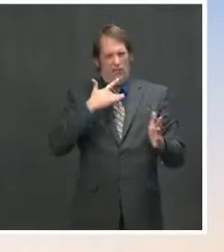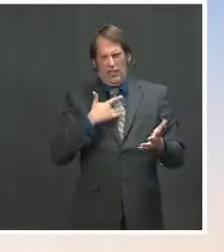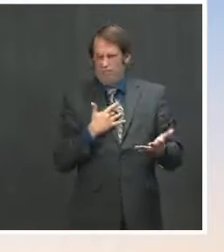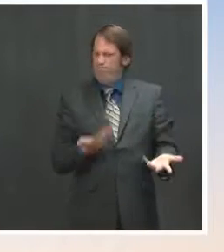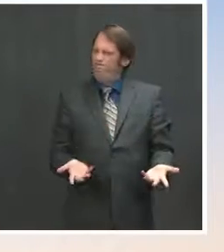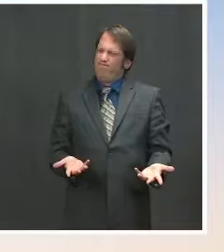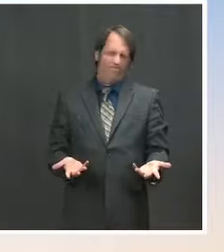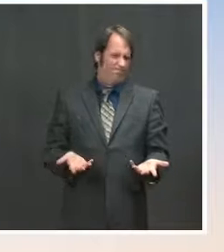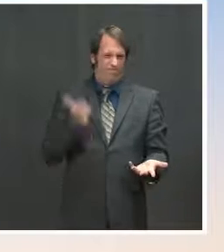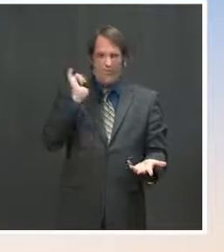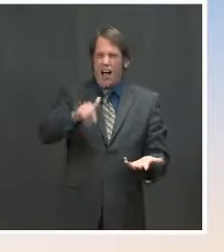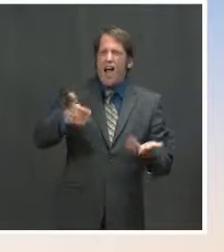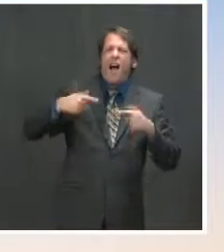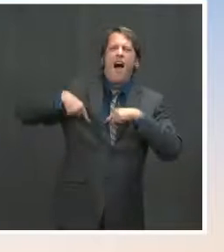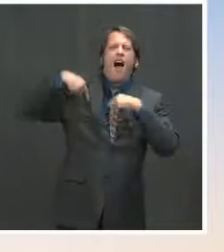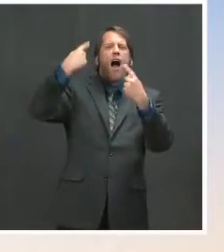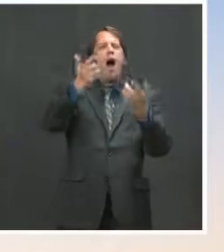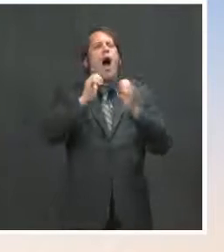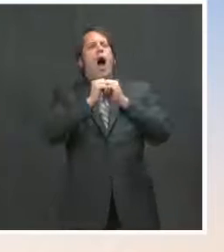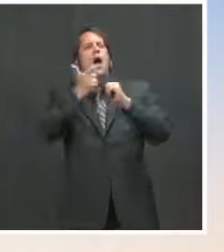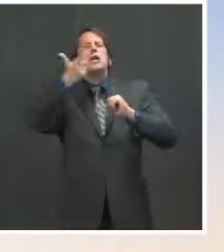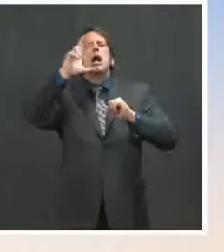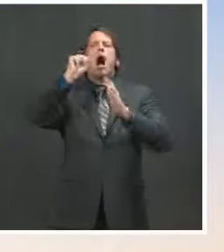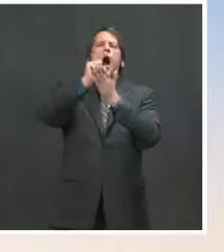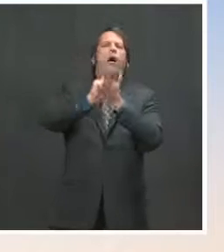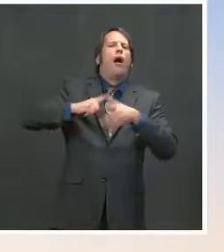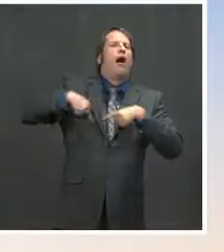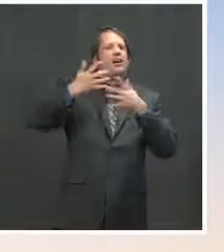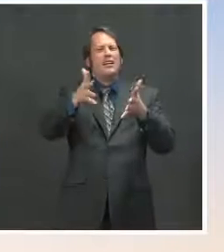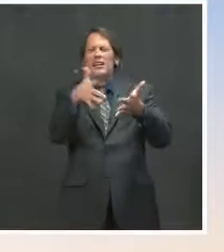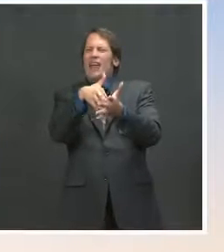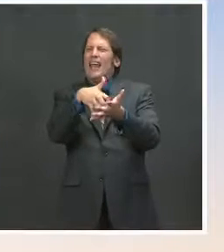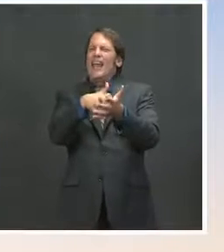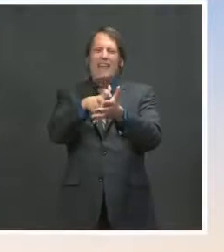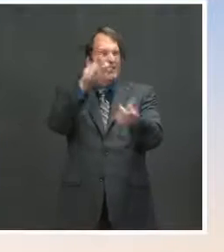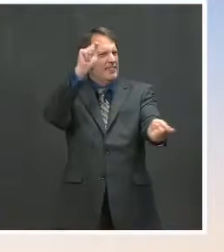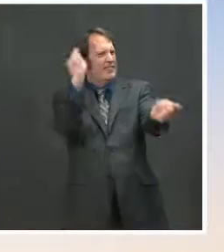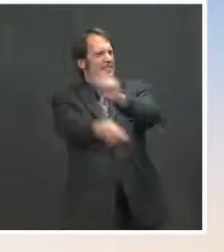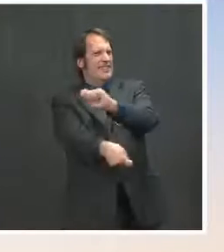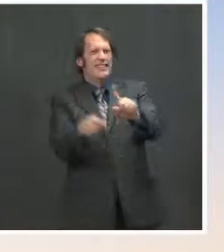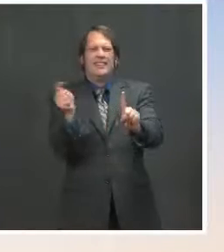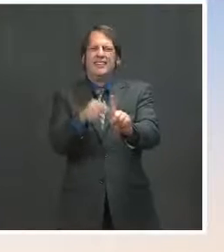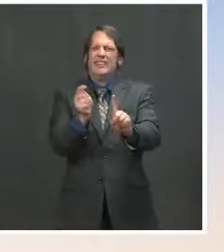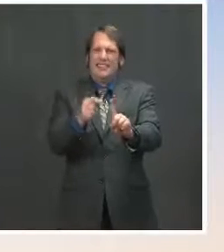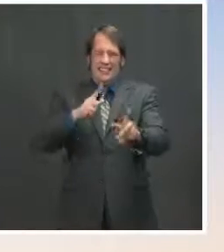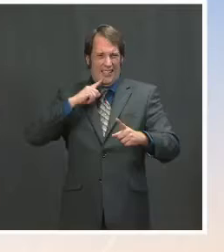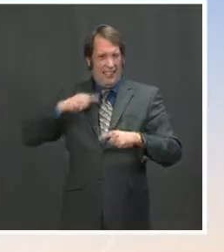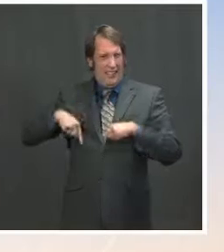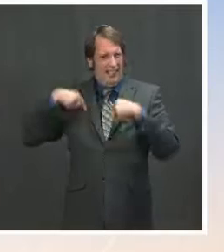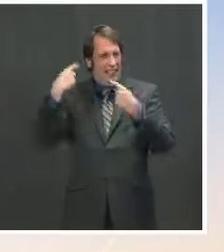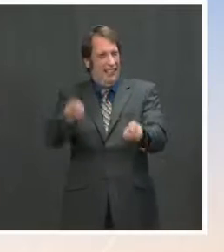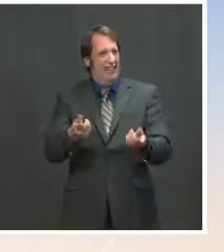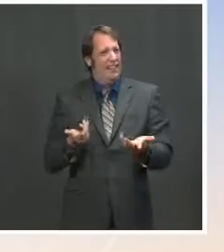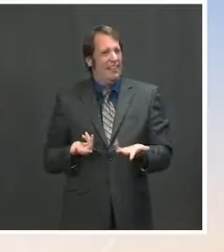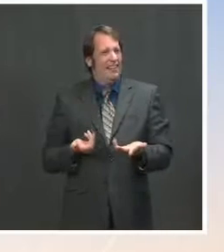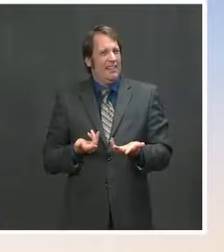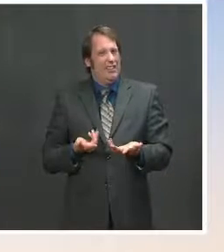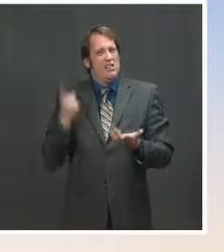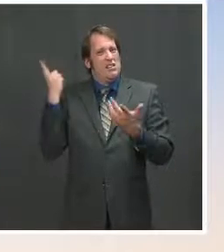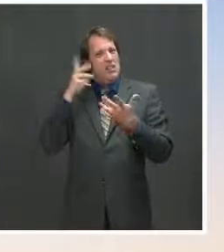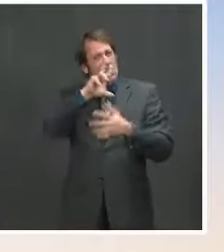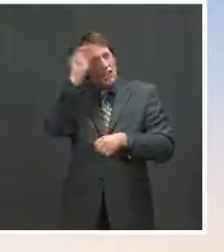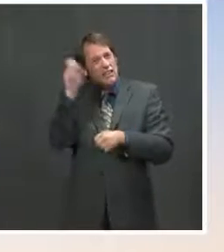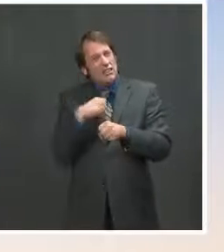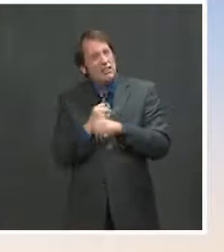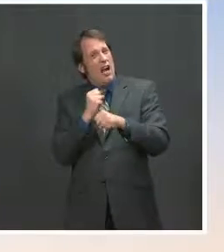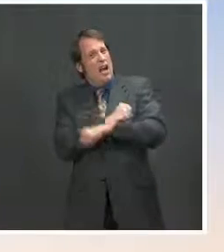for decades, not only verbally, but he's led the fight to get background checks in place, to ensure the assault weapons ban was